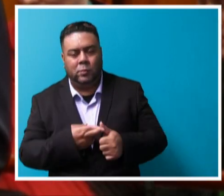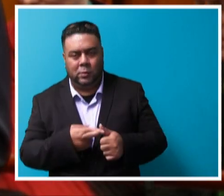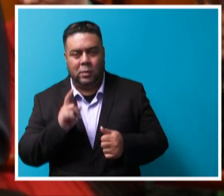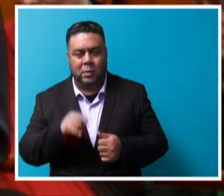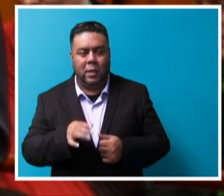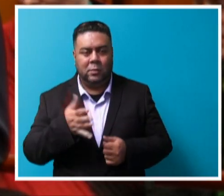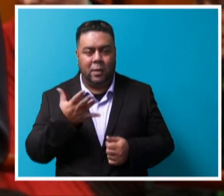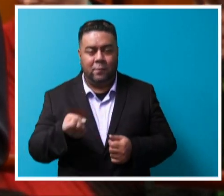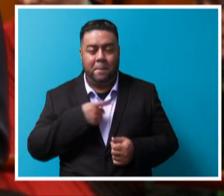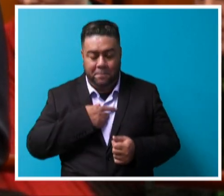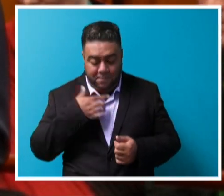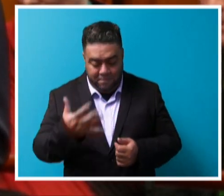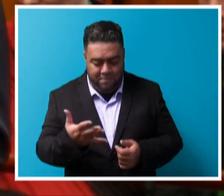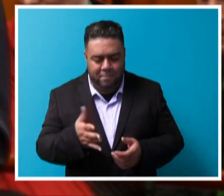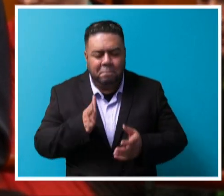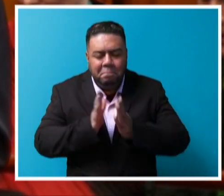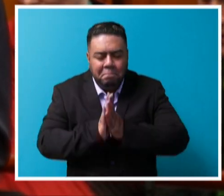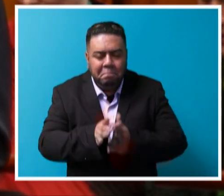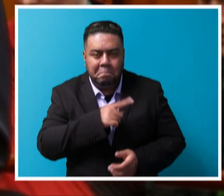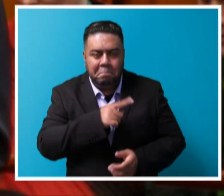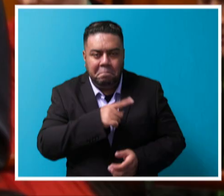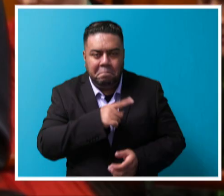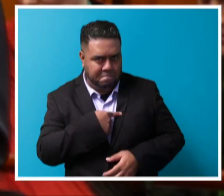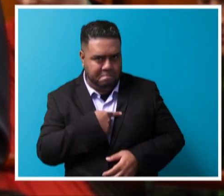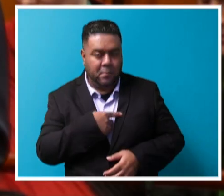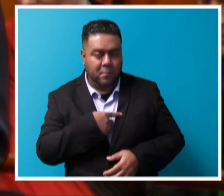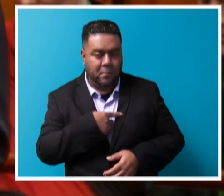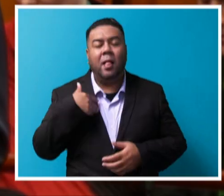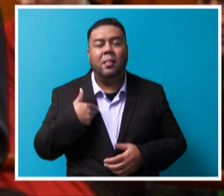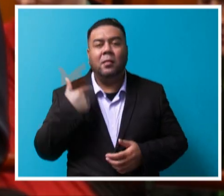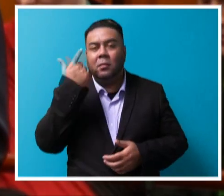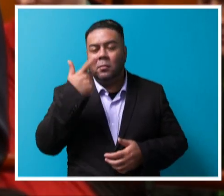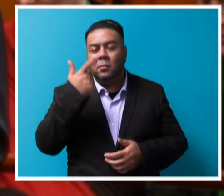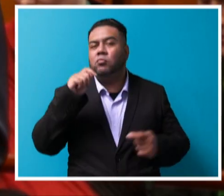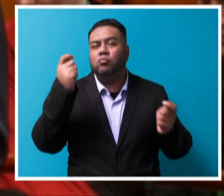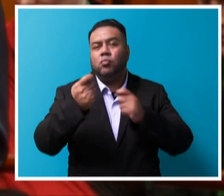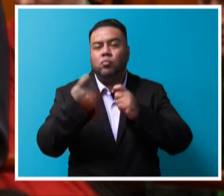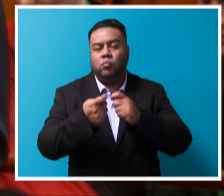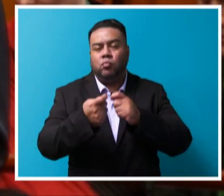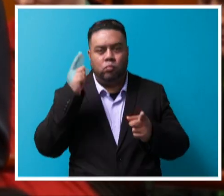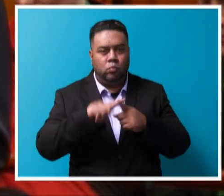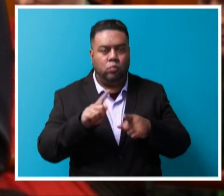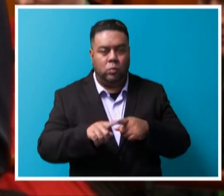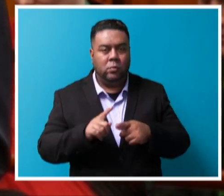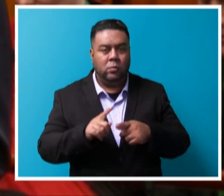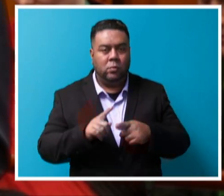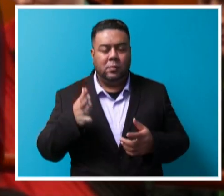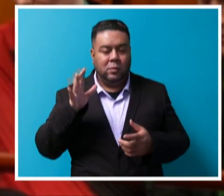remains our commitment. Healthcare is also changing rapidly. Digital health,